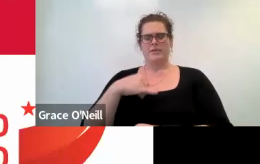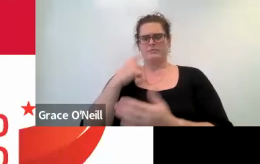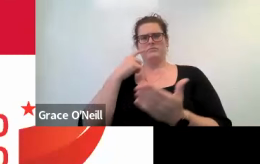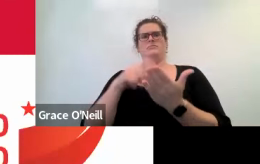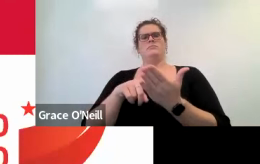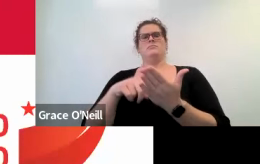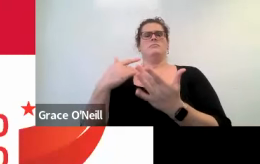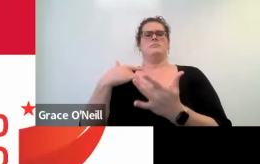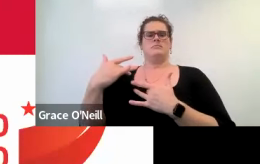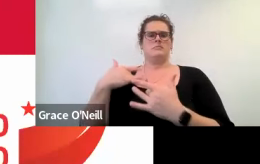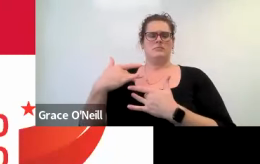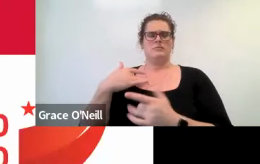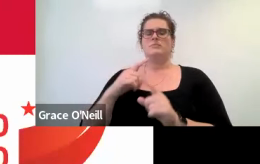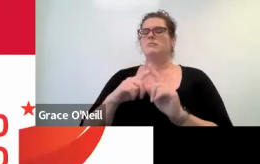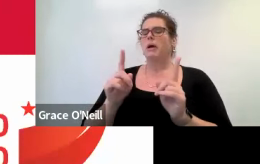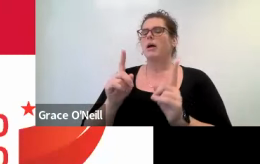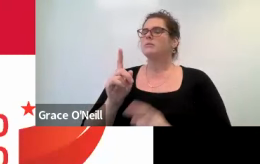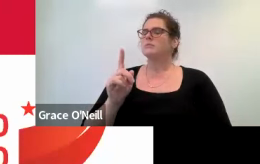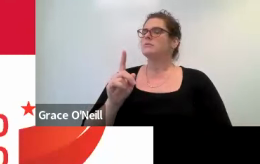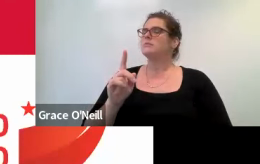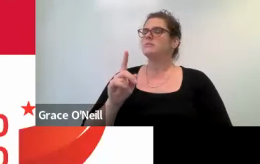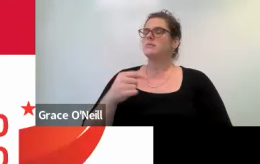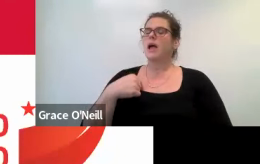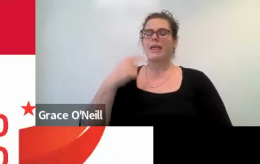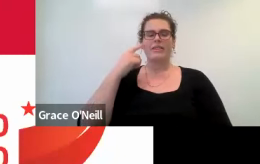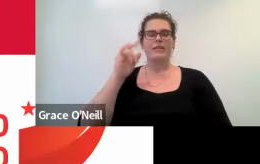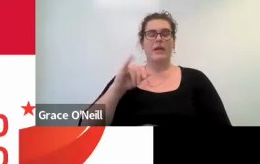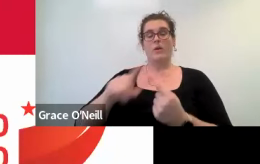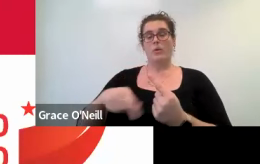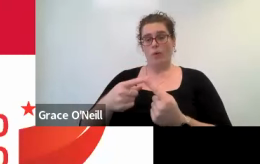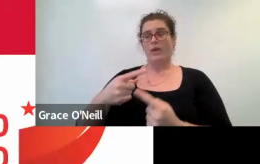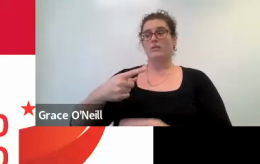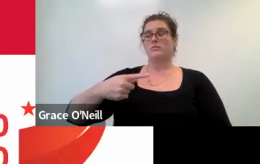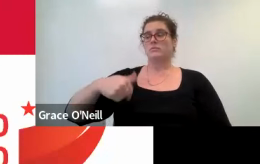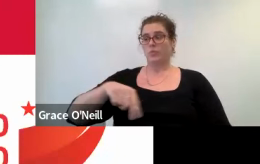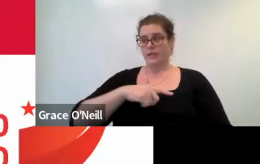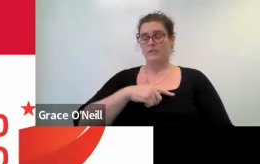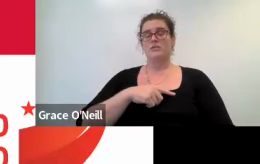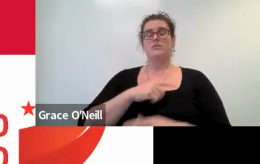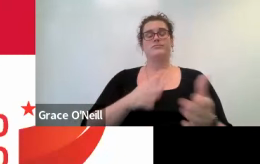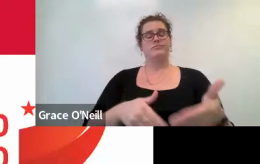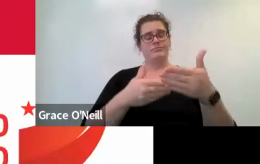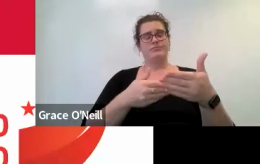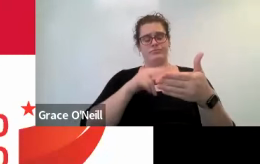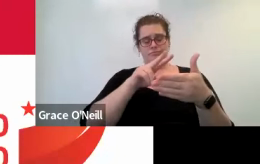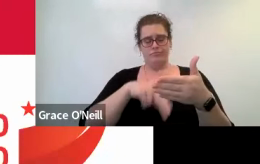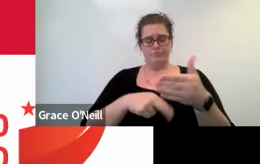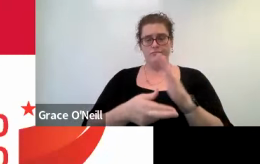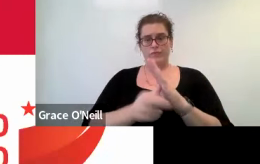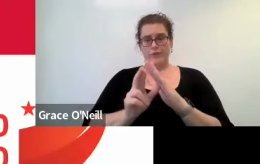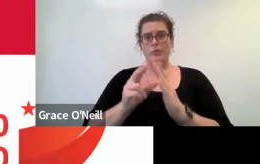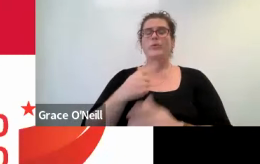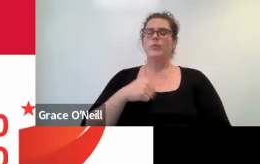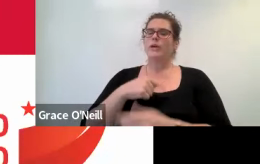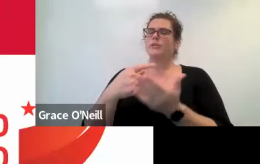But I think that when we go back and review this, we talked about the fact